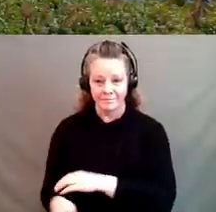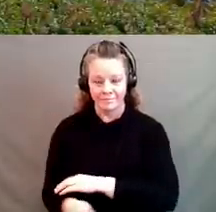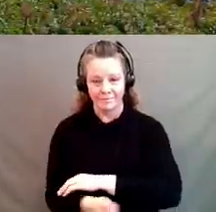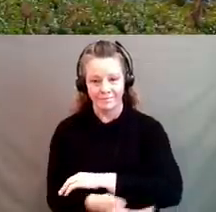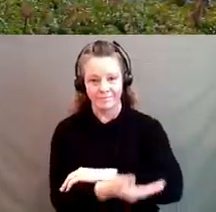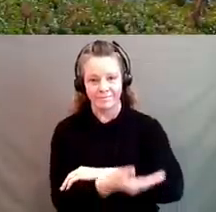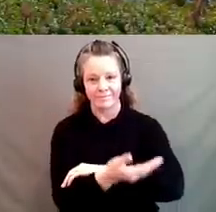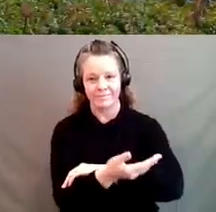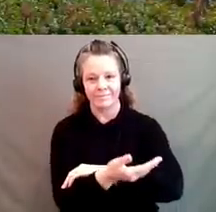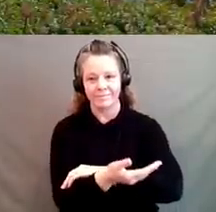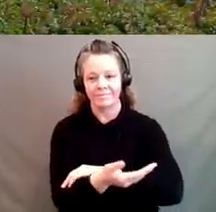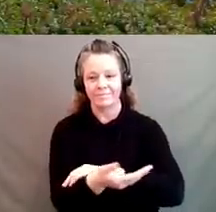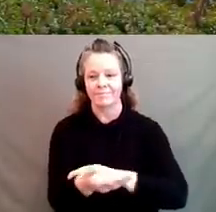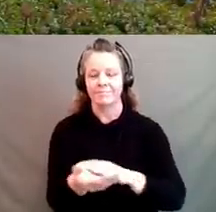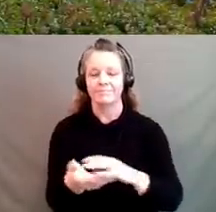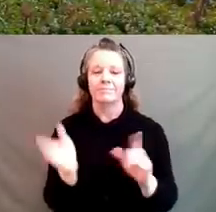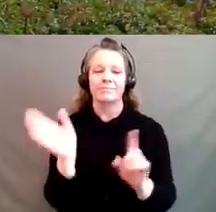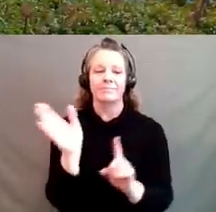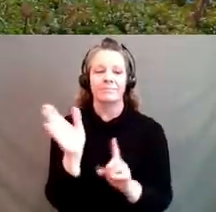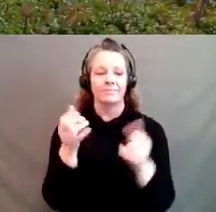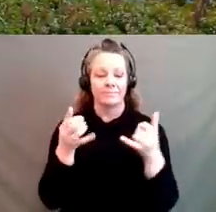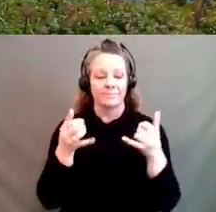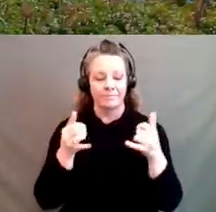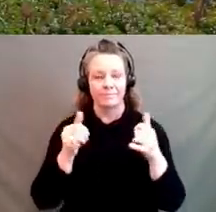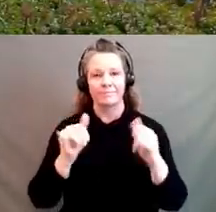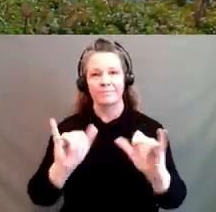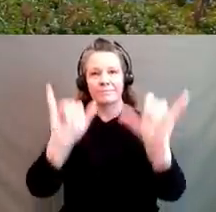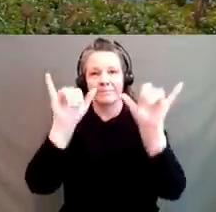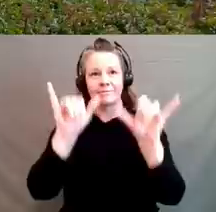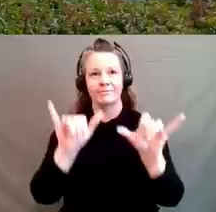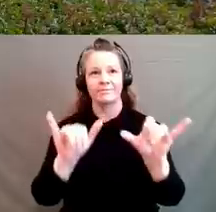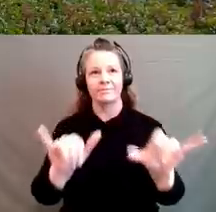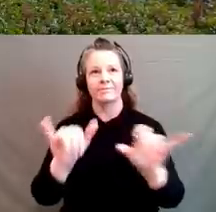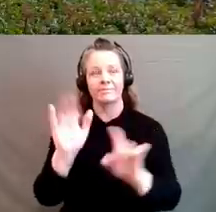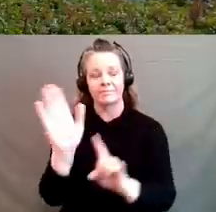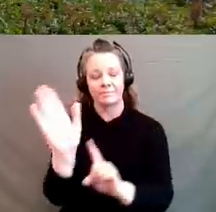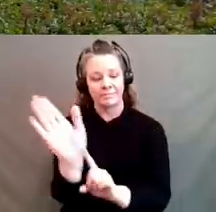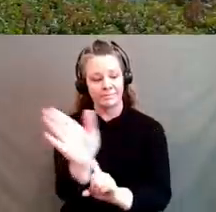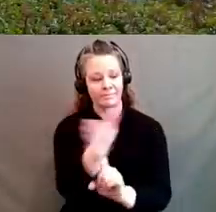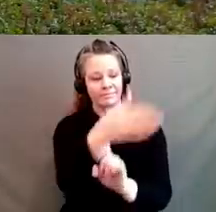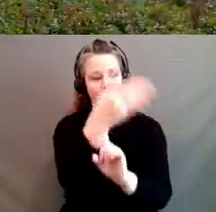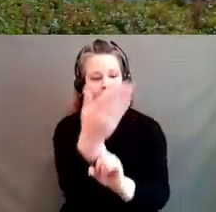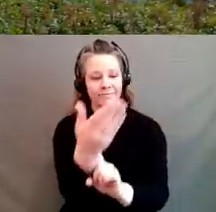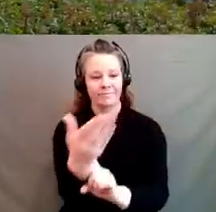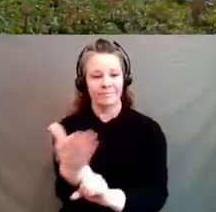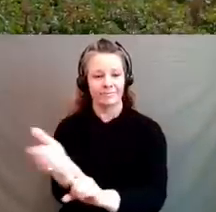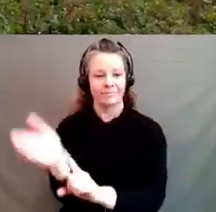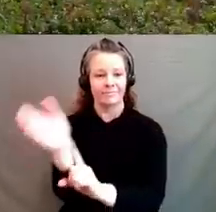the night that our flag was still